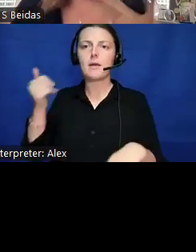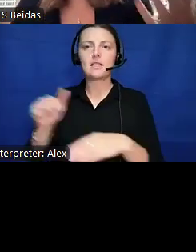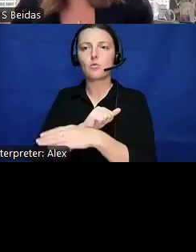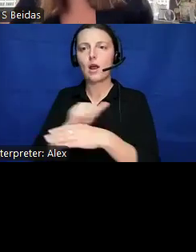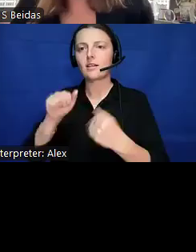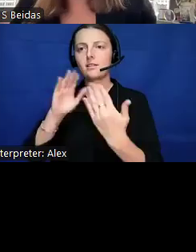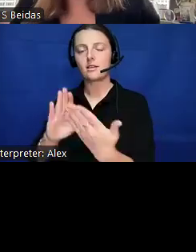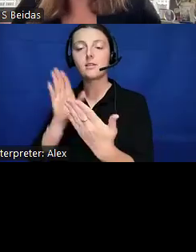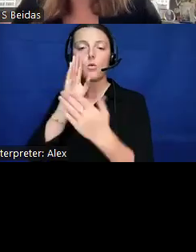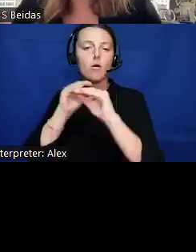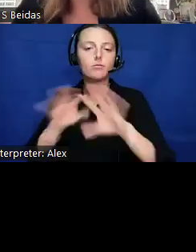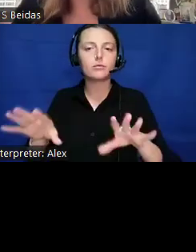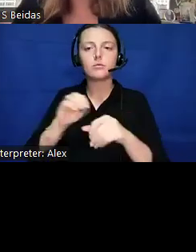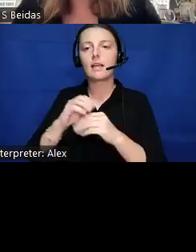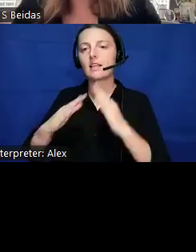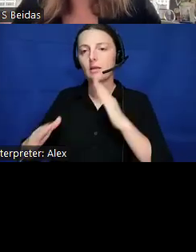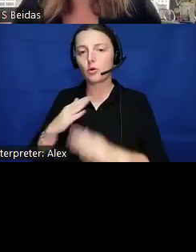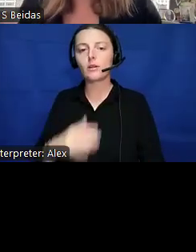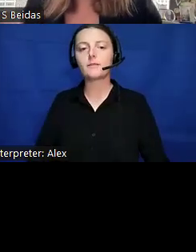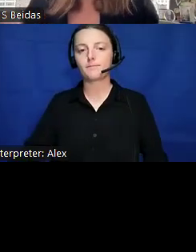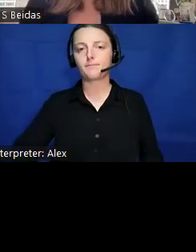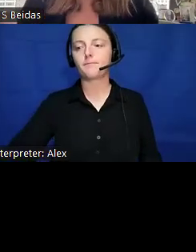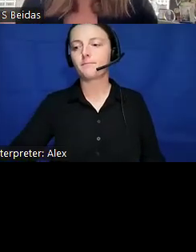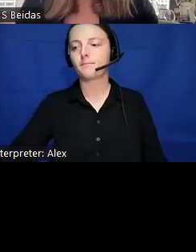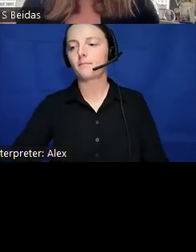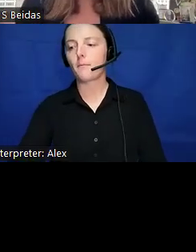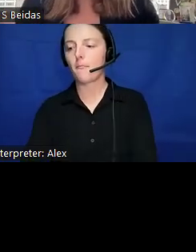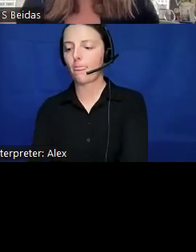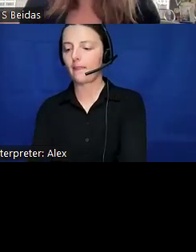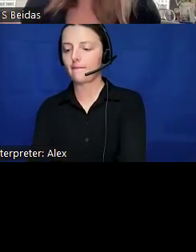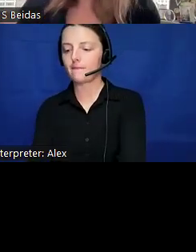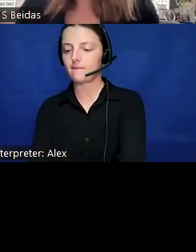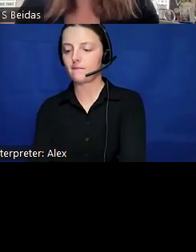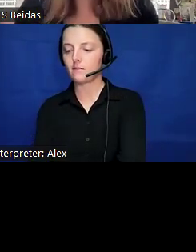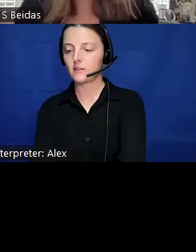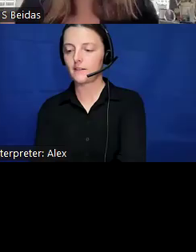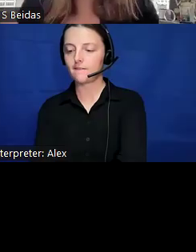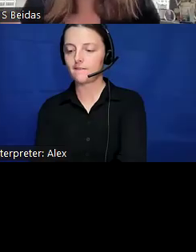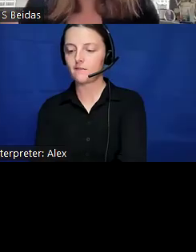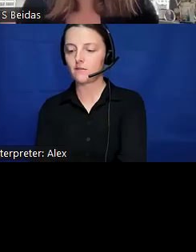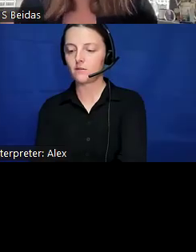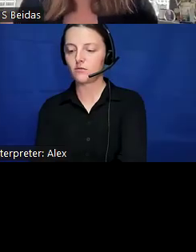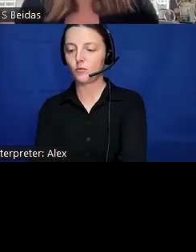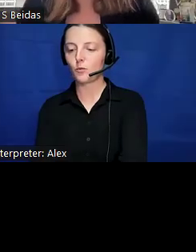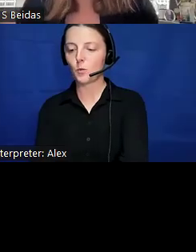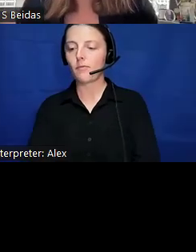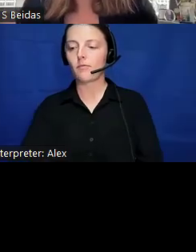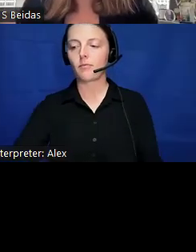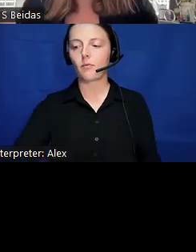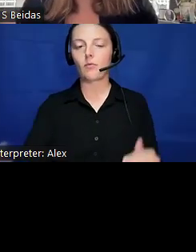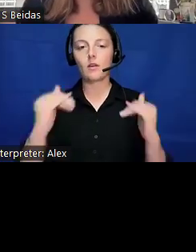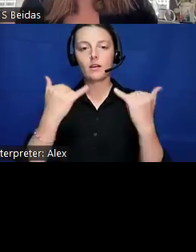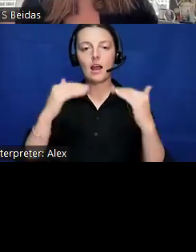versa, adopts high quality community practices. Now let's talk a little bit about